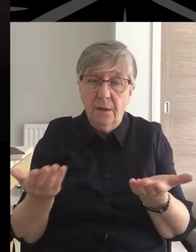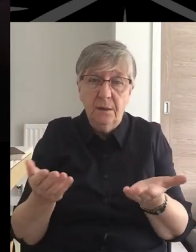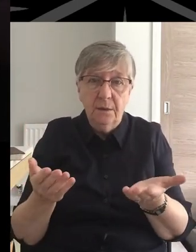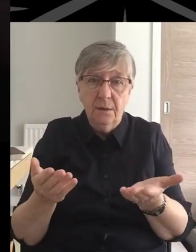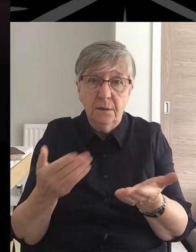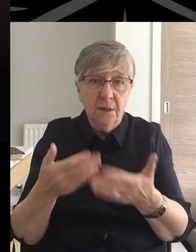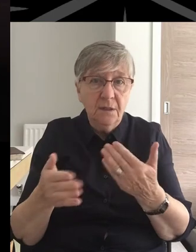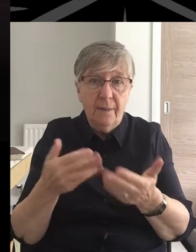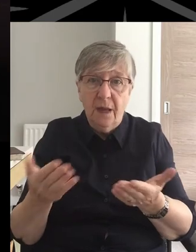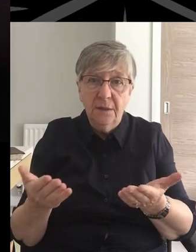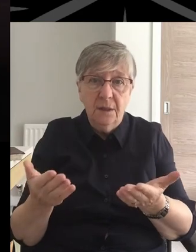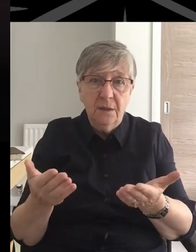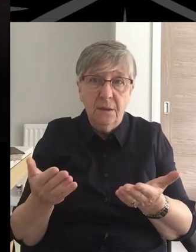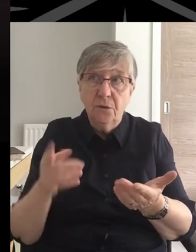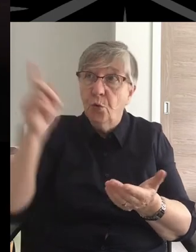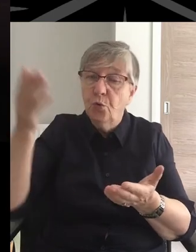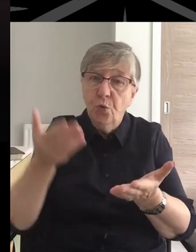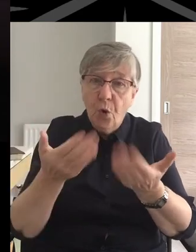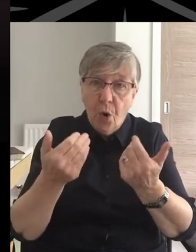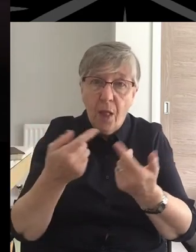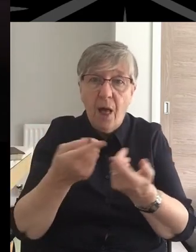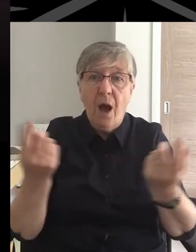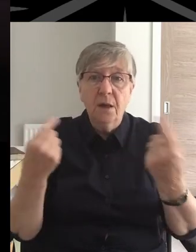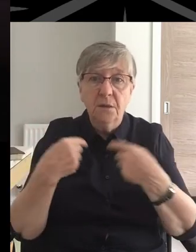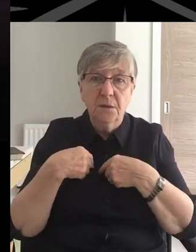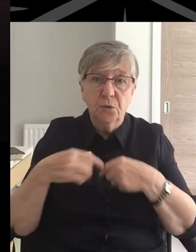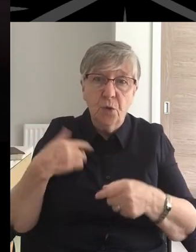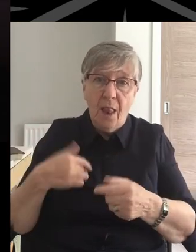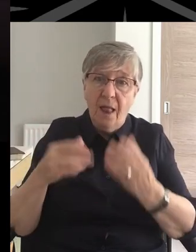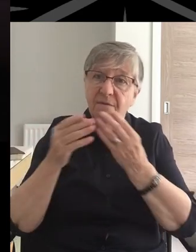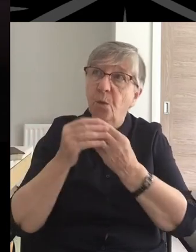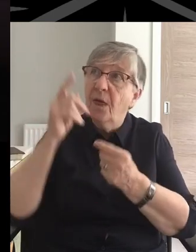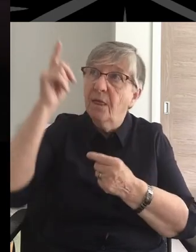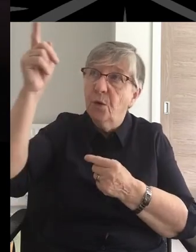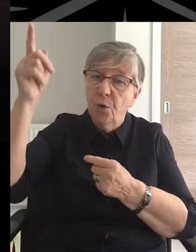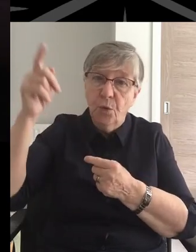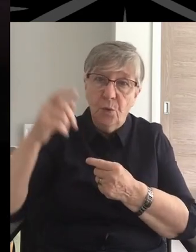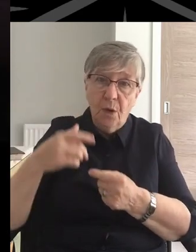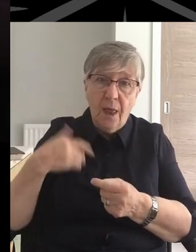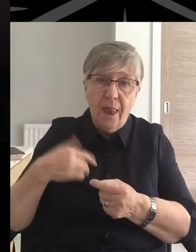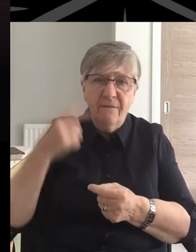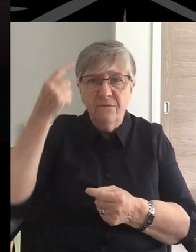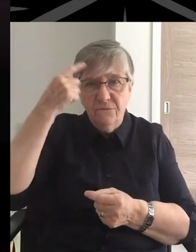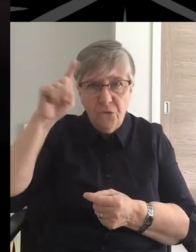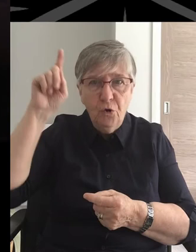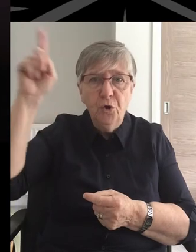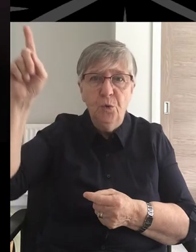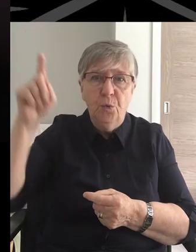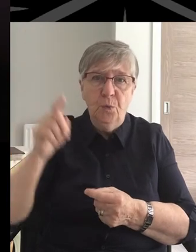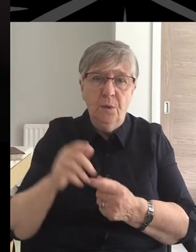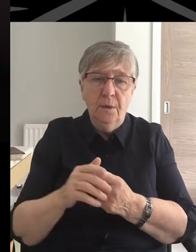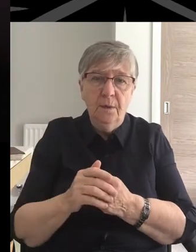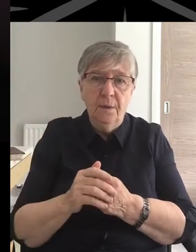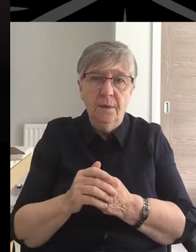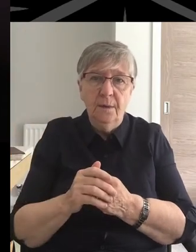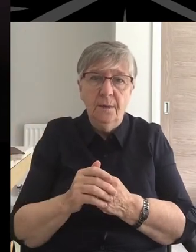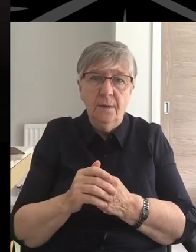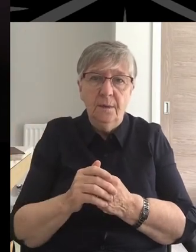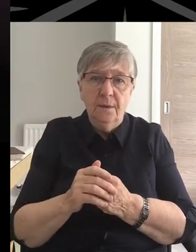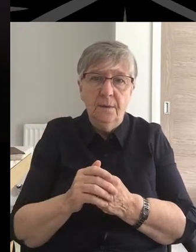And so you call us to live with you, to live for you.